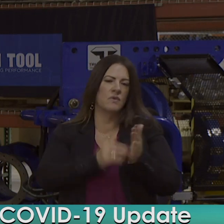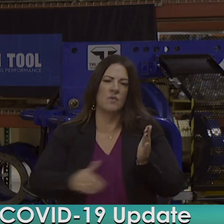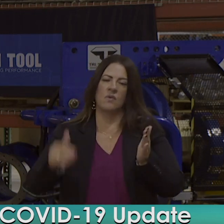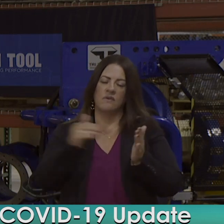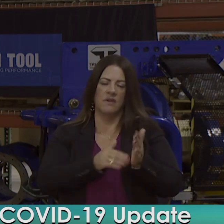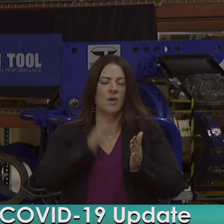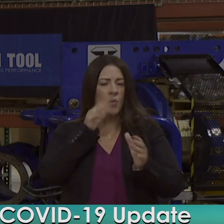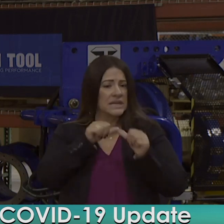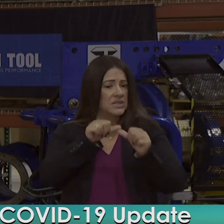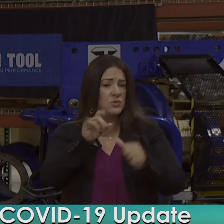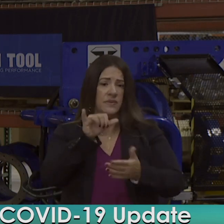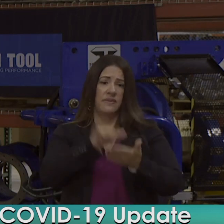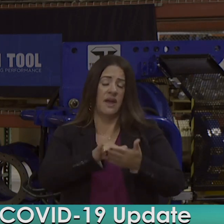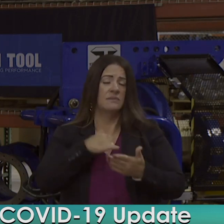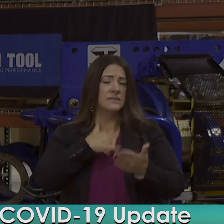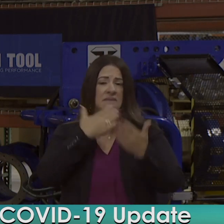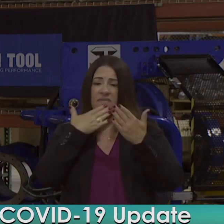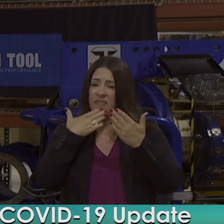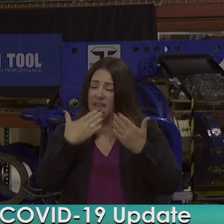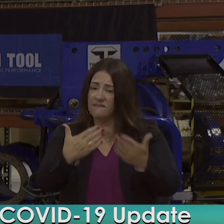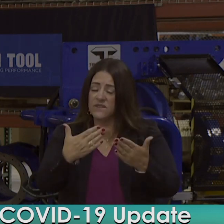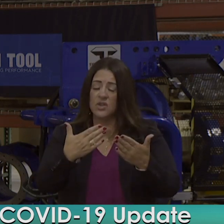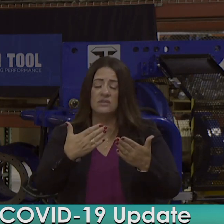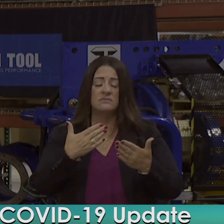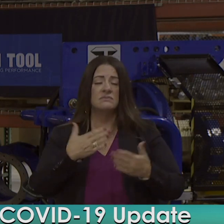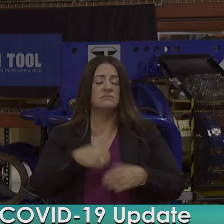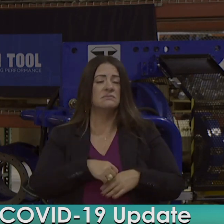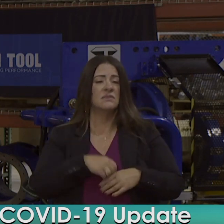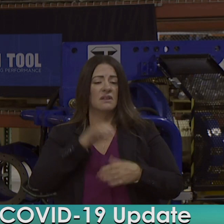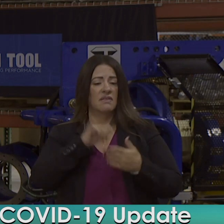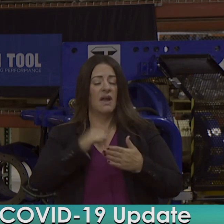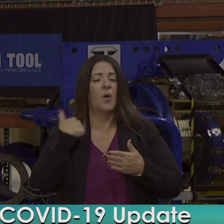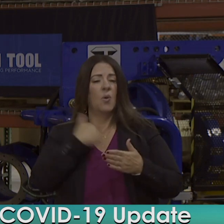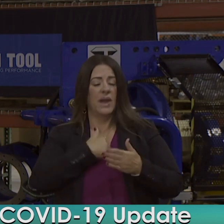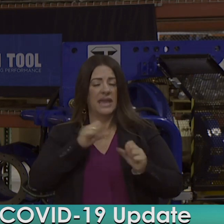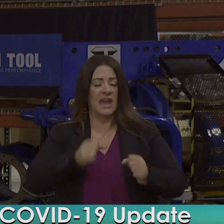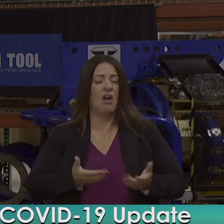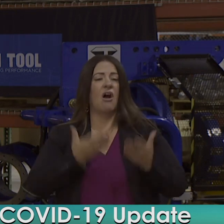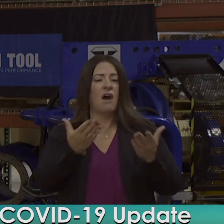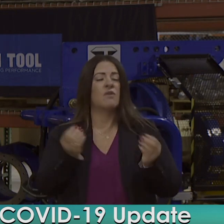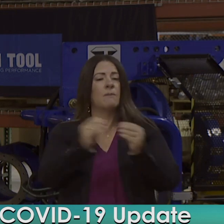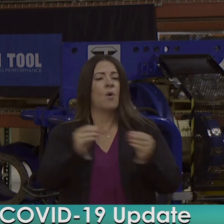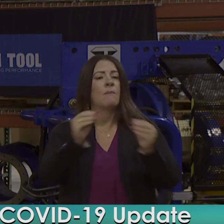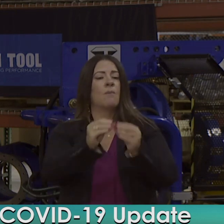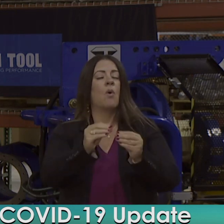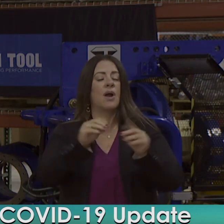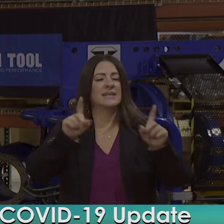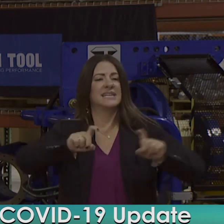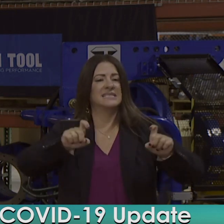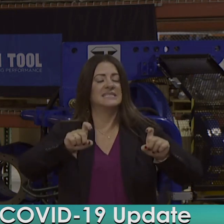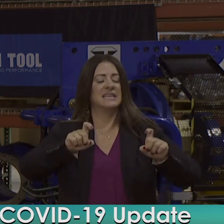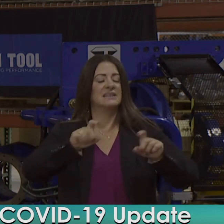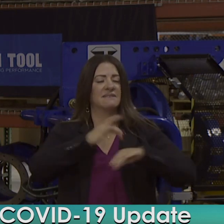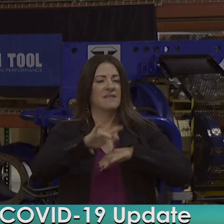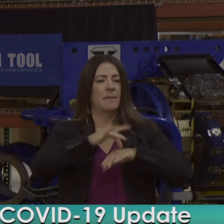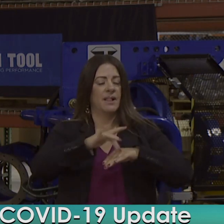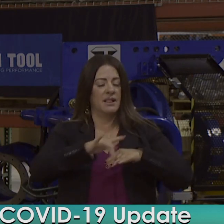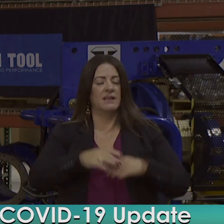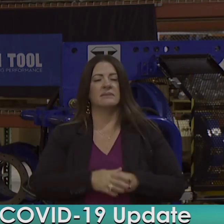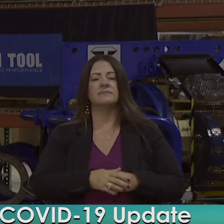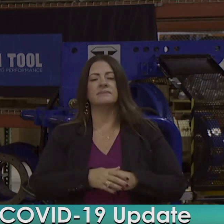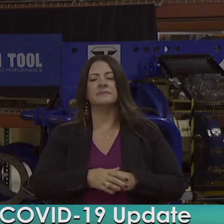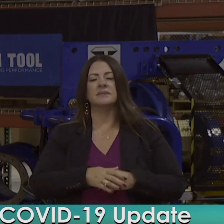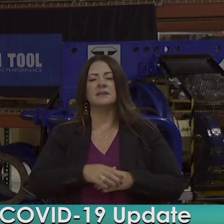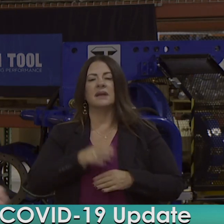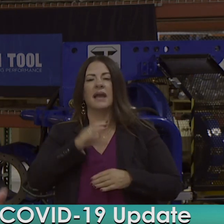months. We're very grateful to the substantial increase in testing in the state of California. It's getting us a better sense of community spread. We are